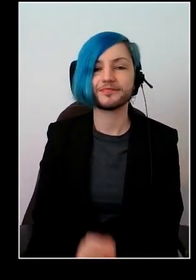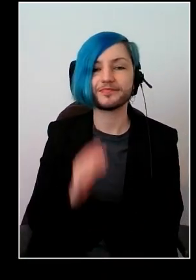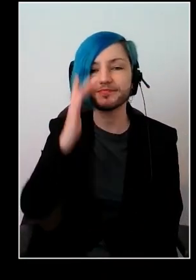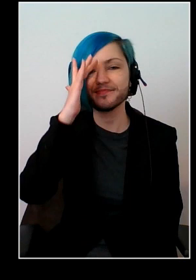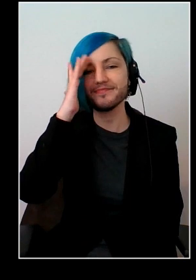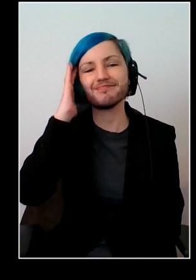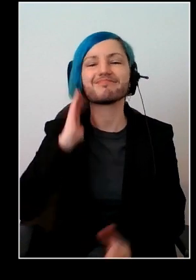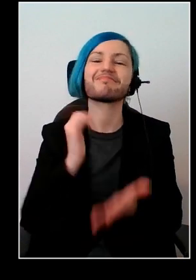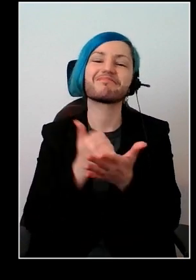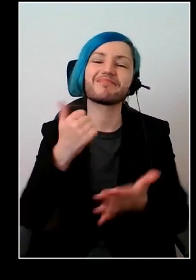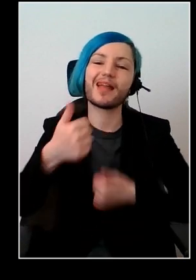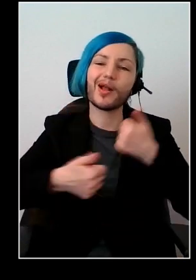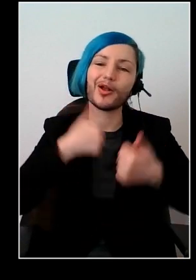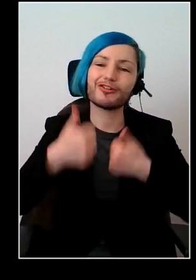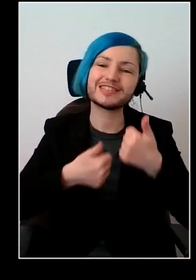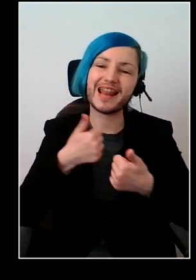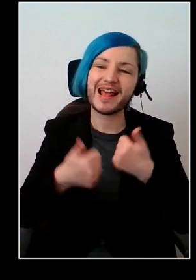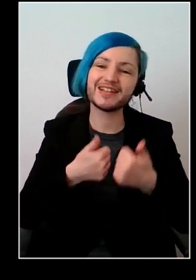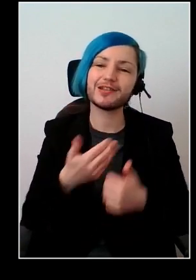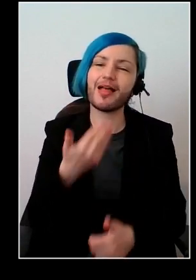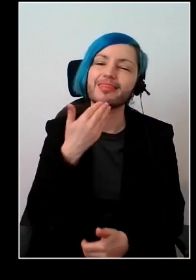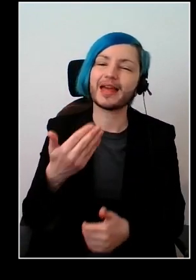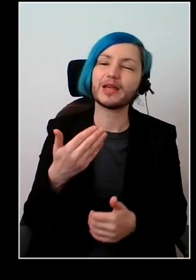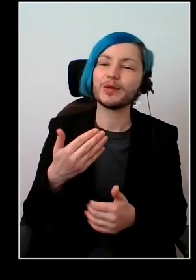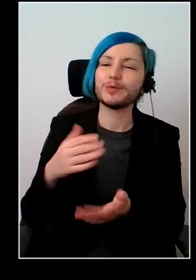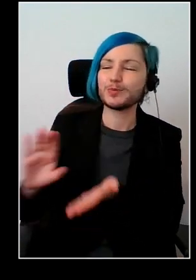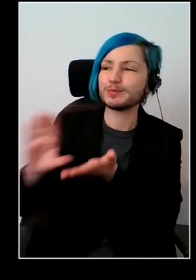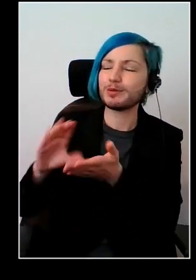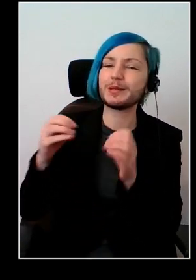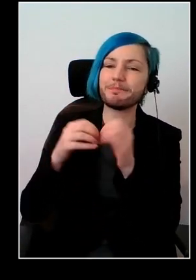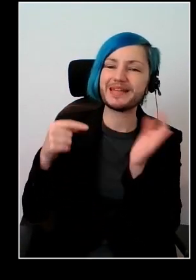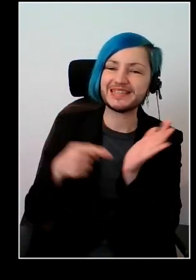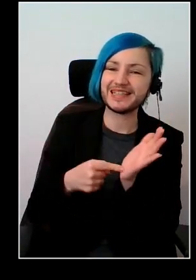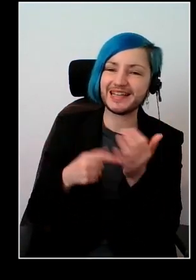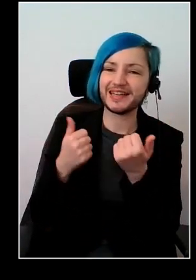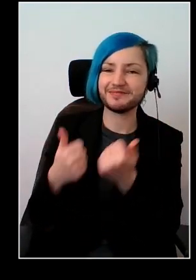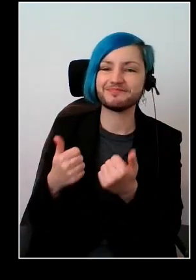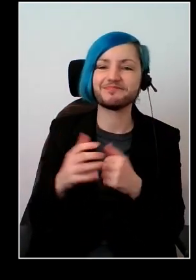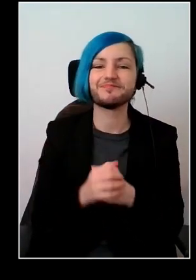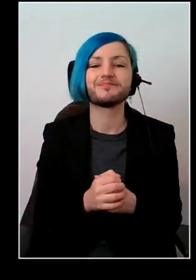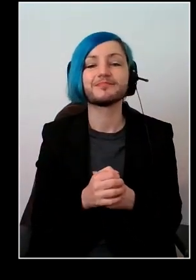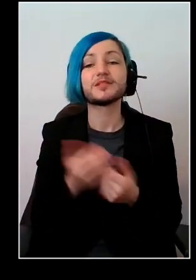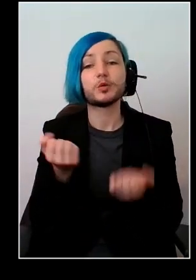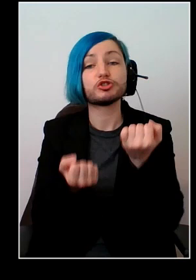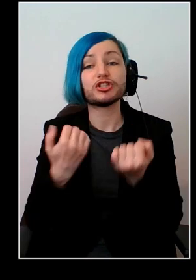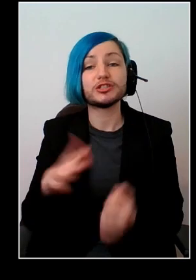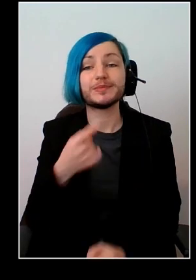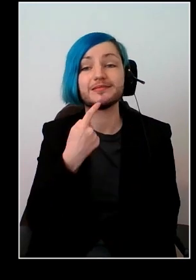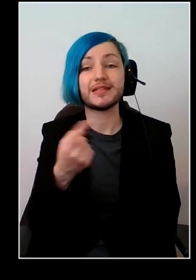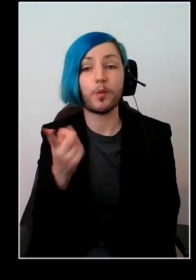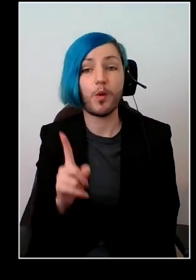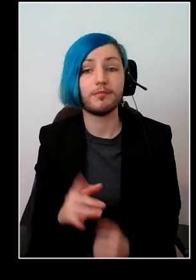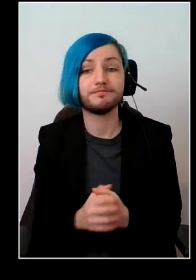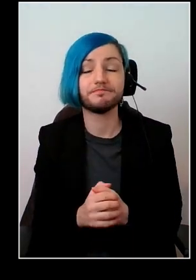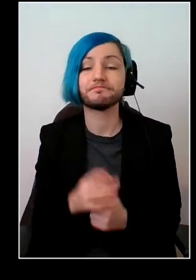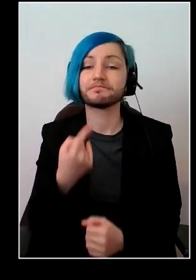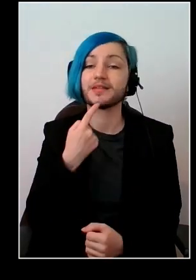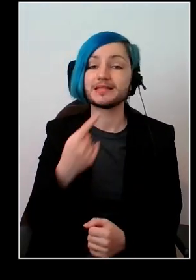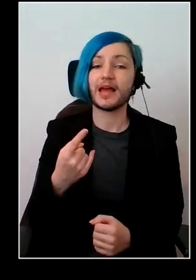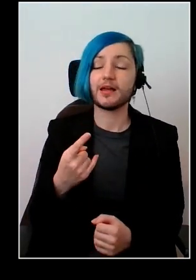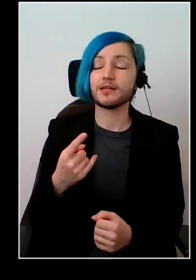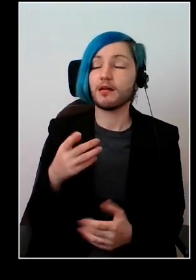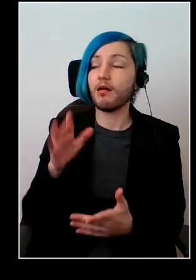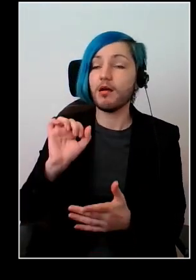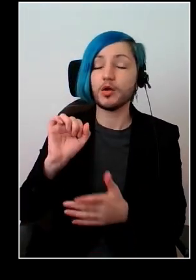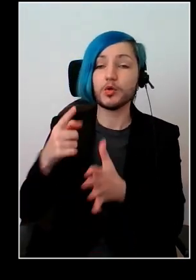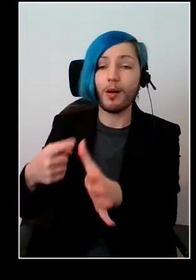Amazing stuff. Congratulations. And thanks to our sponsor, BT, for joining us for this award. Here's what the judges said. They said your entry blew them